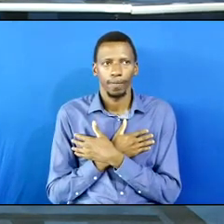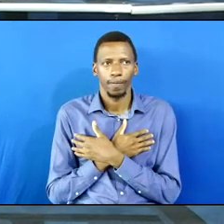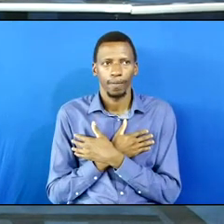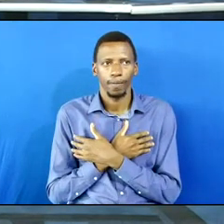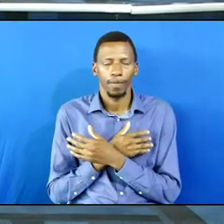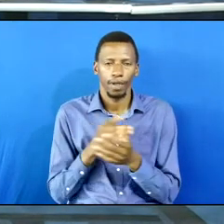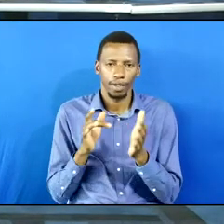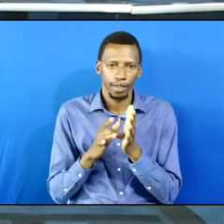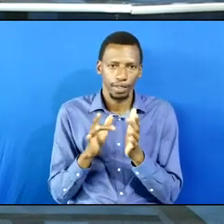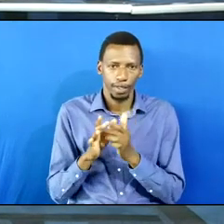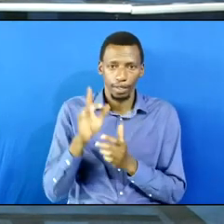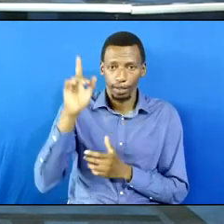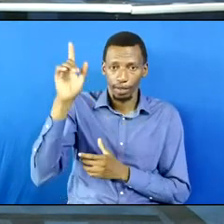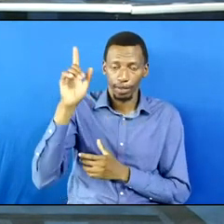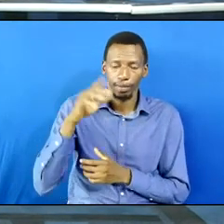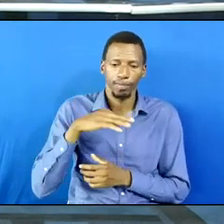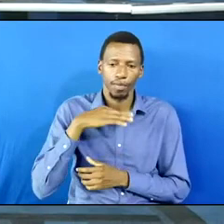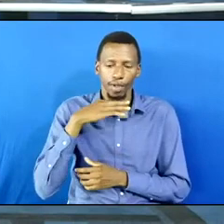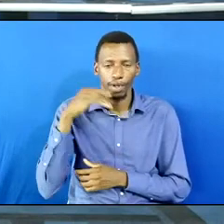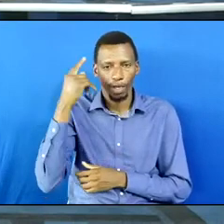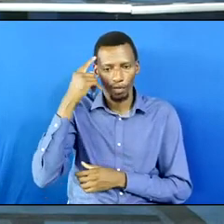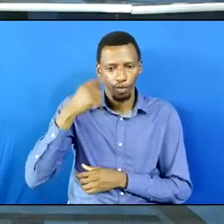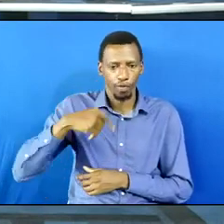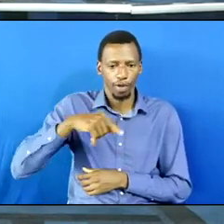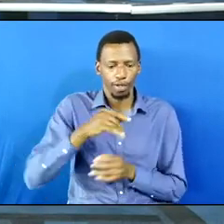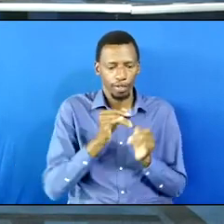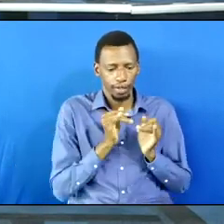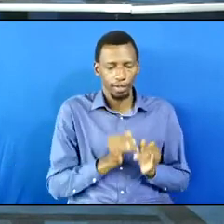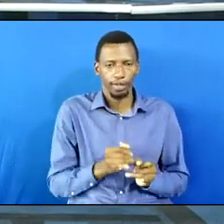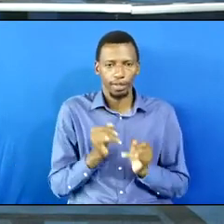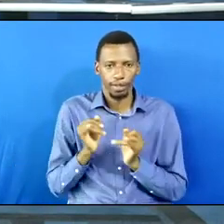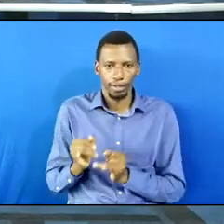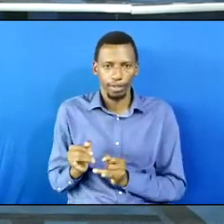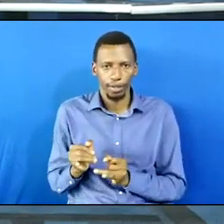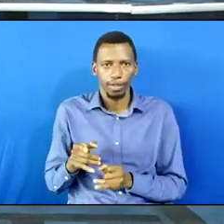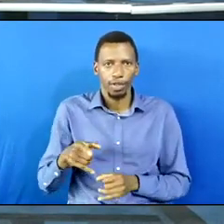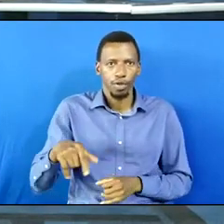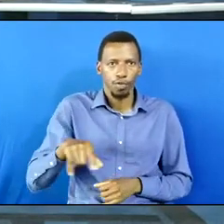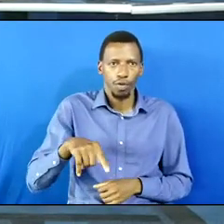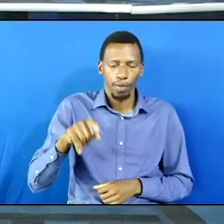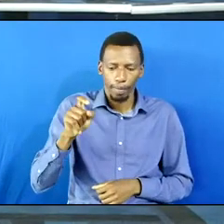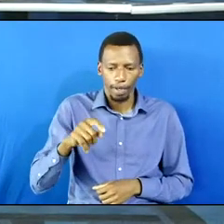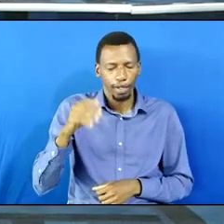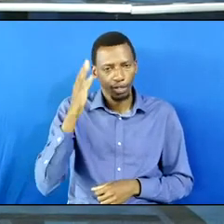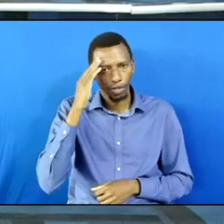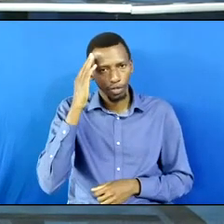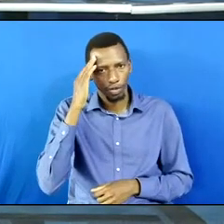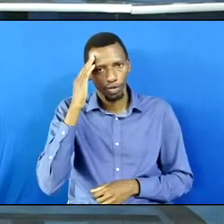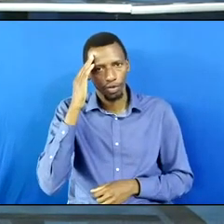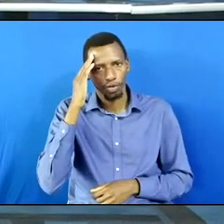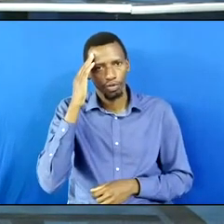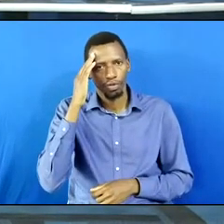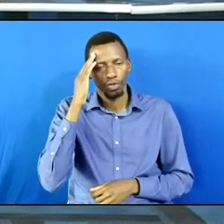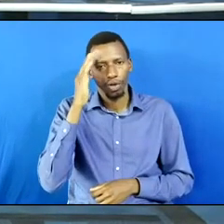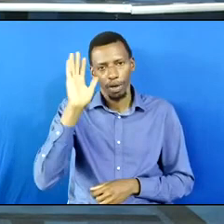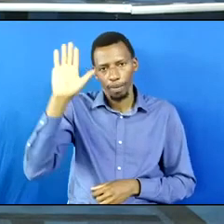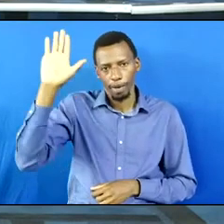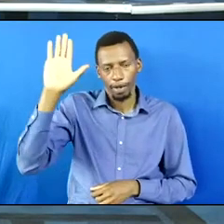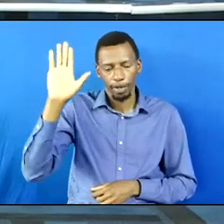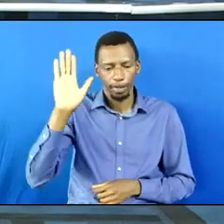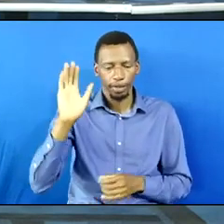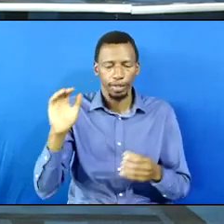he died for us individually. We must appropriate to ourselves the virtue of atoning